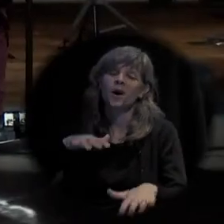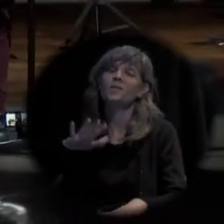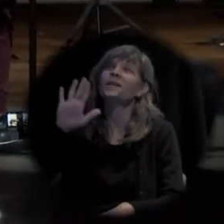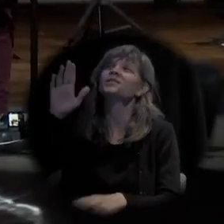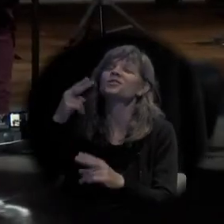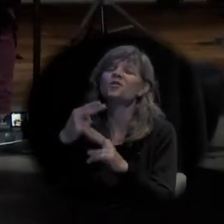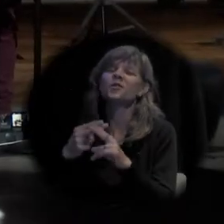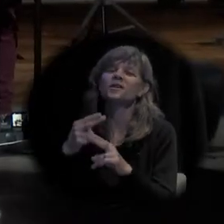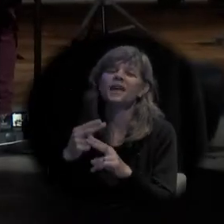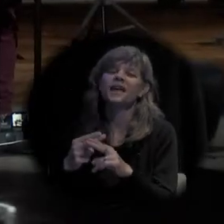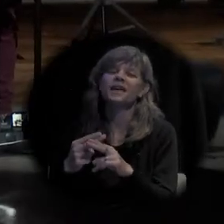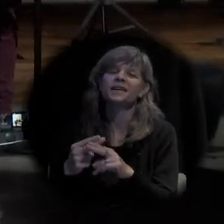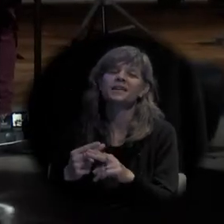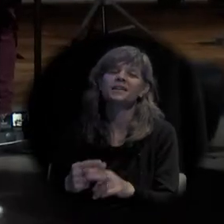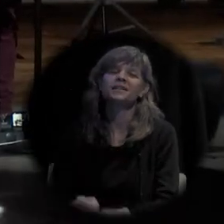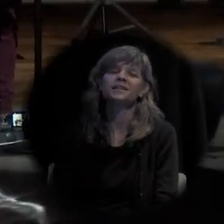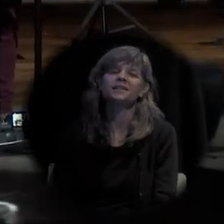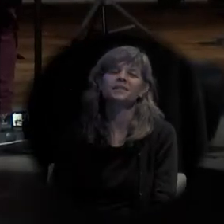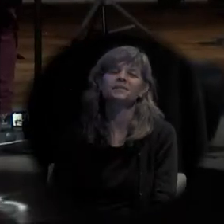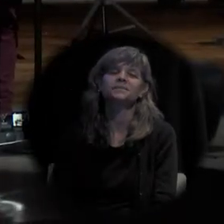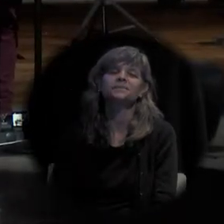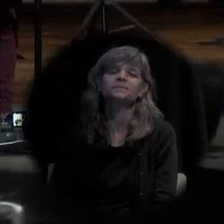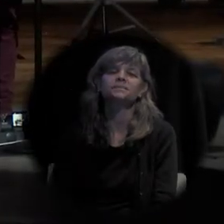will bless your